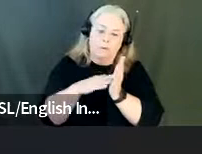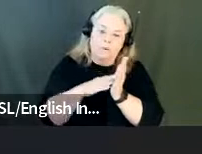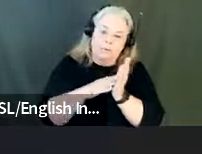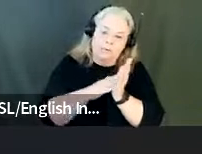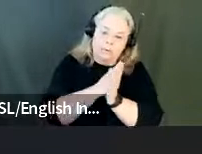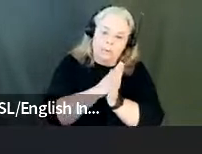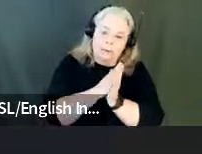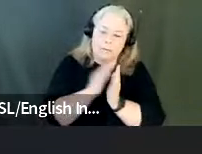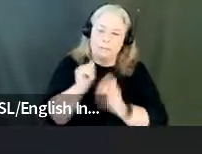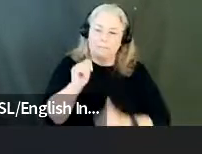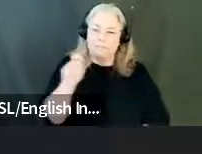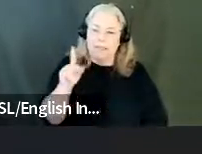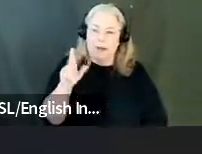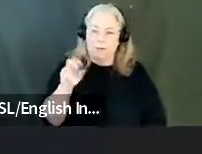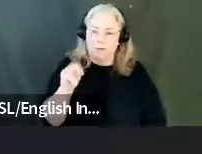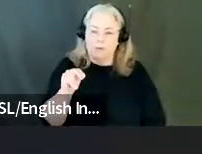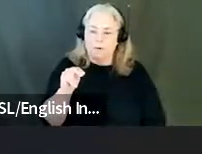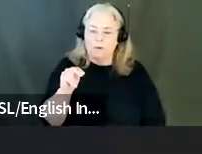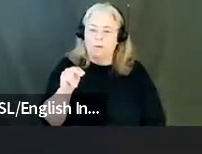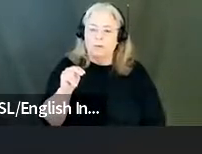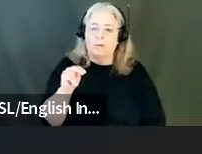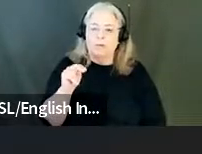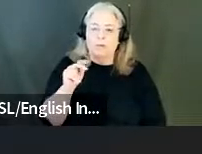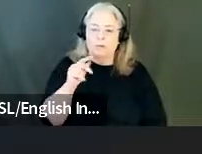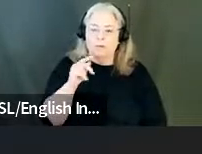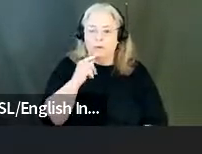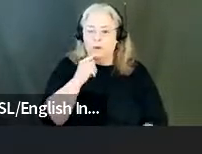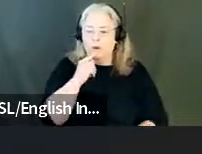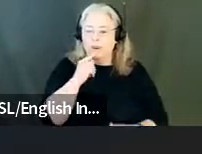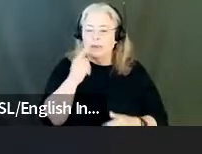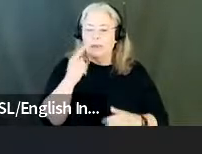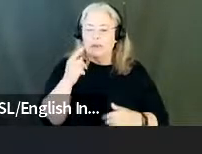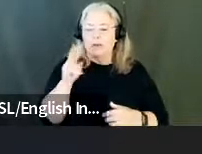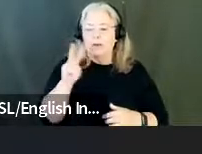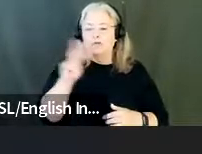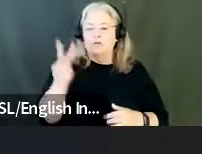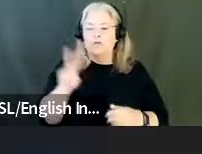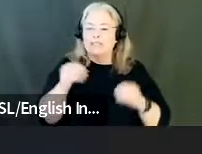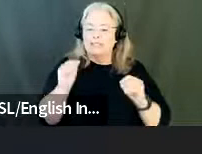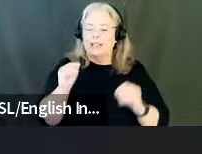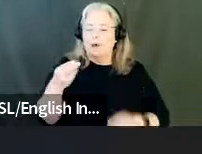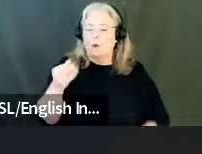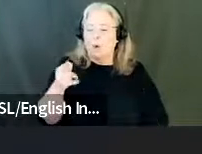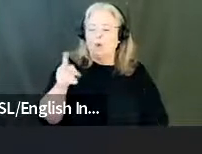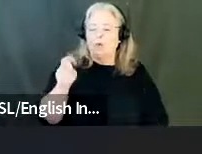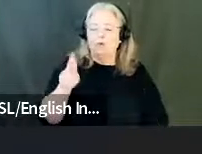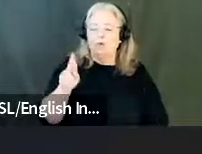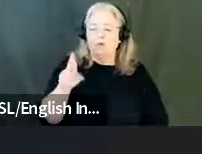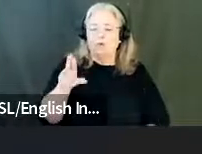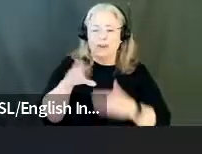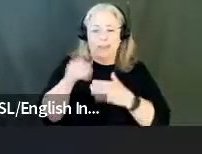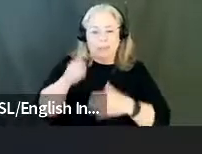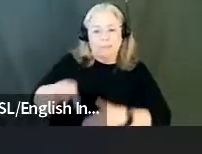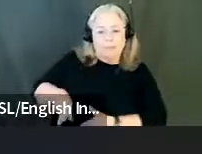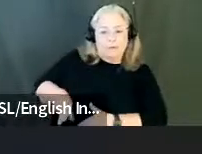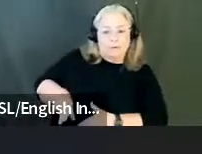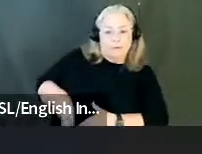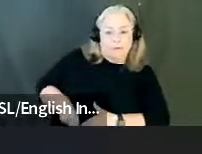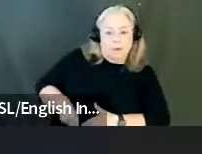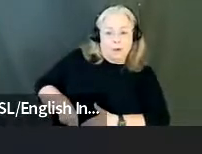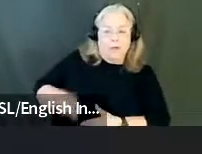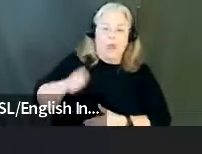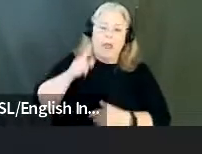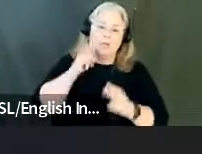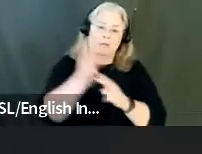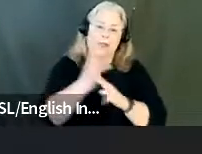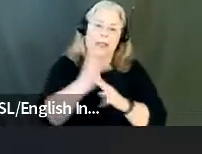backwards into Verizon sells a little holster clamp that can clip onto your waistband. So I figured out how he